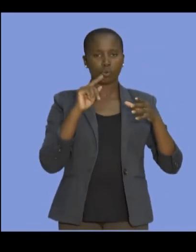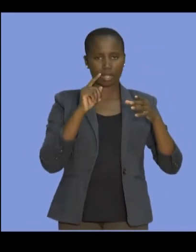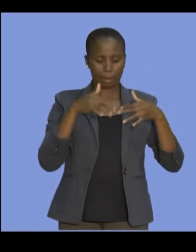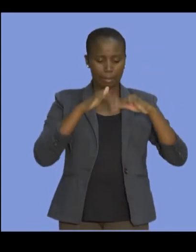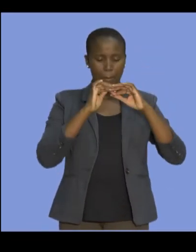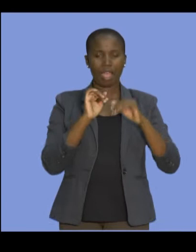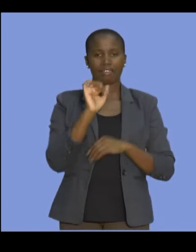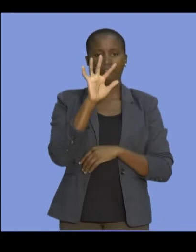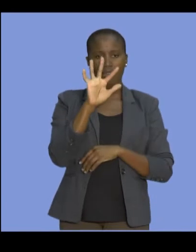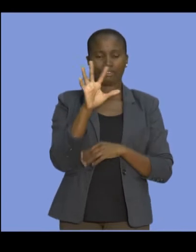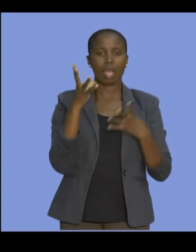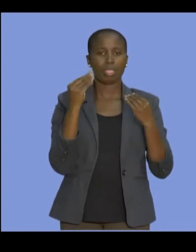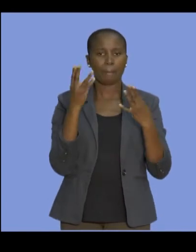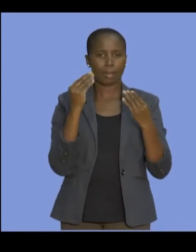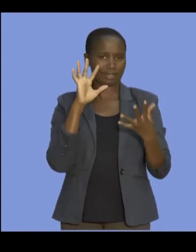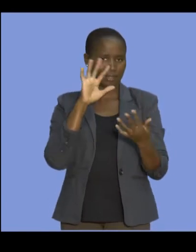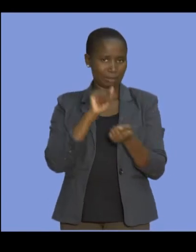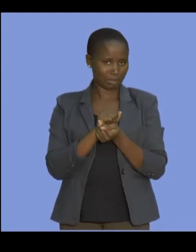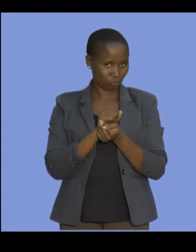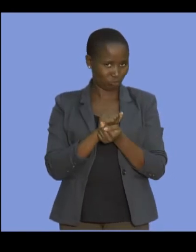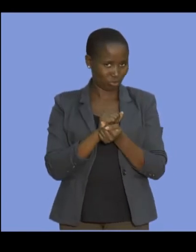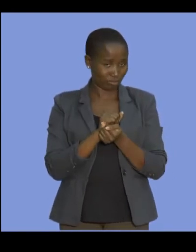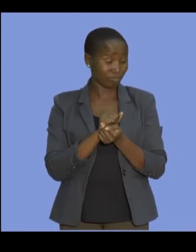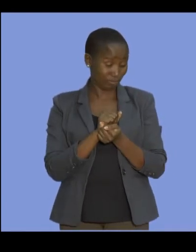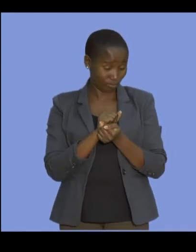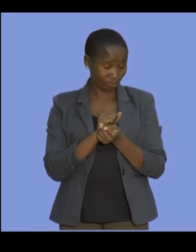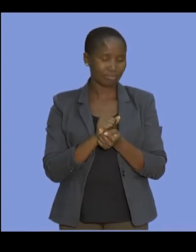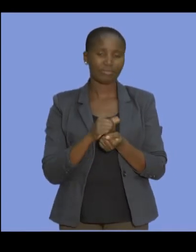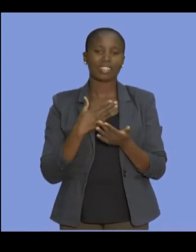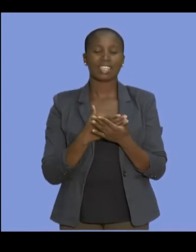summary and hence the box plot for each.